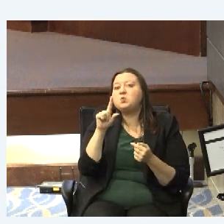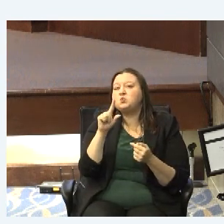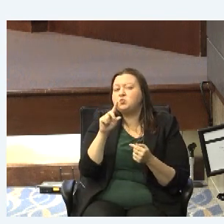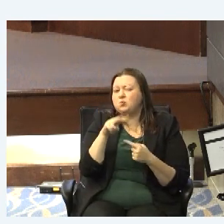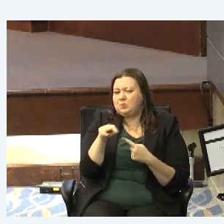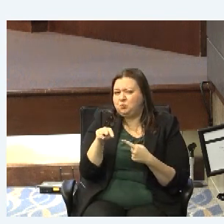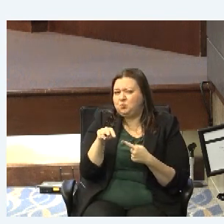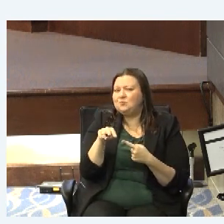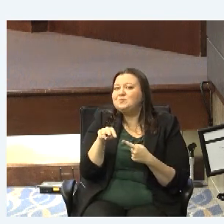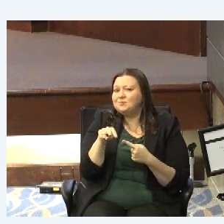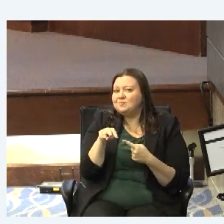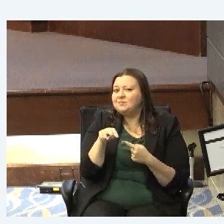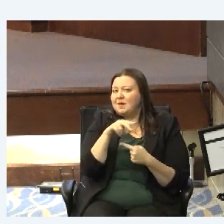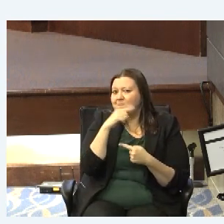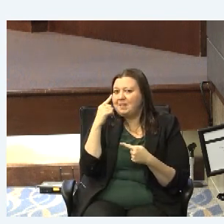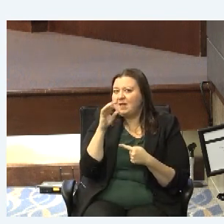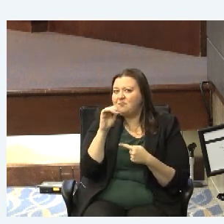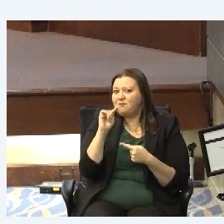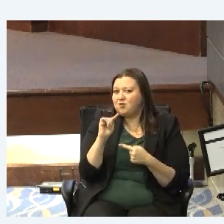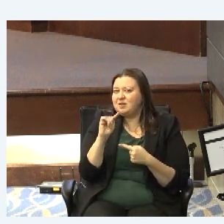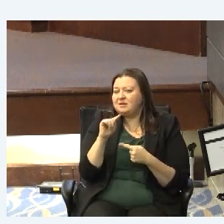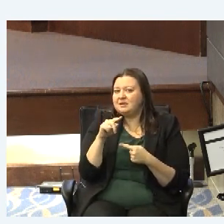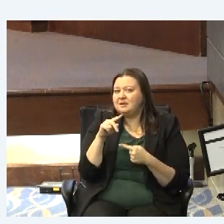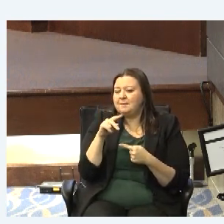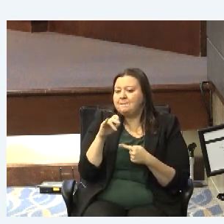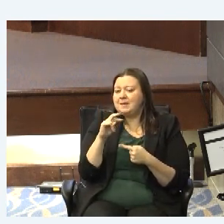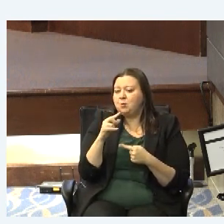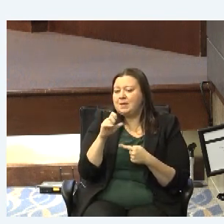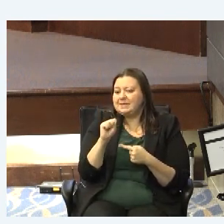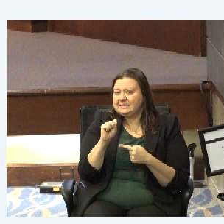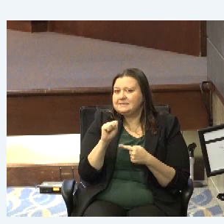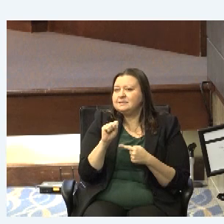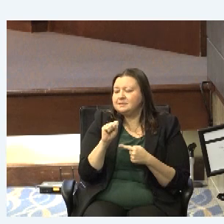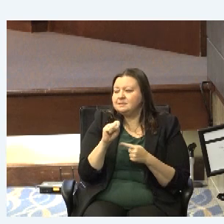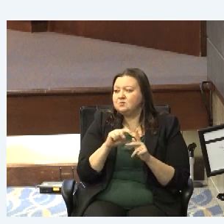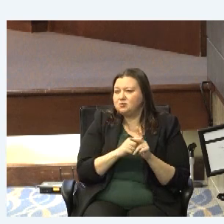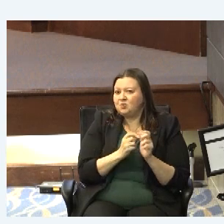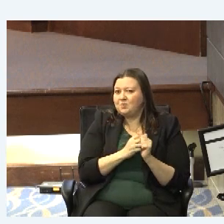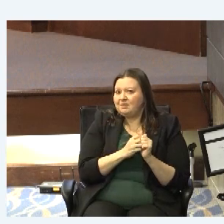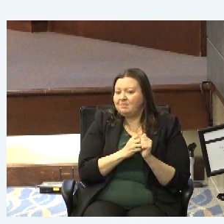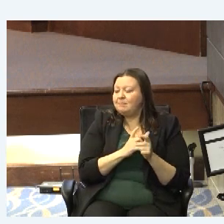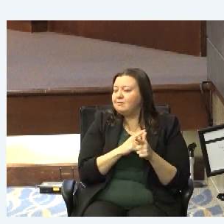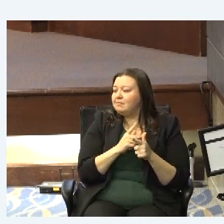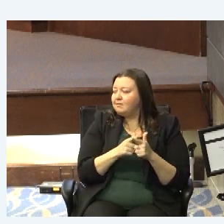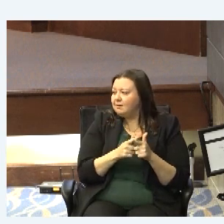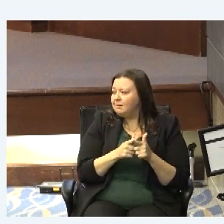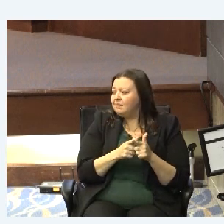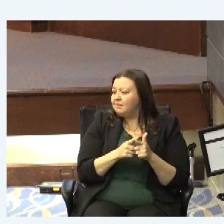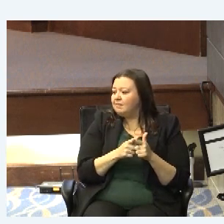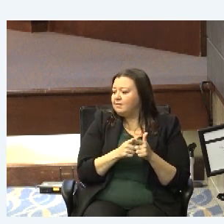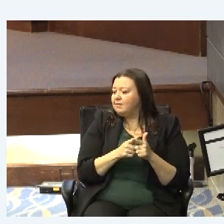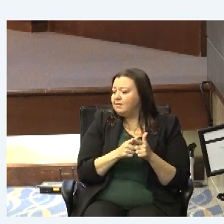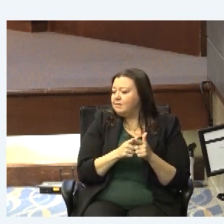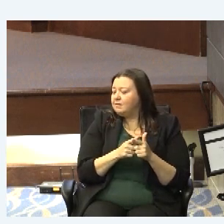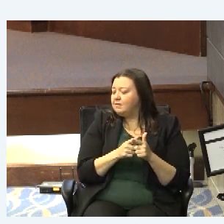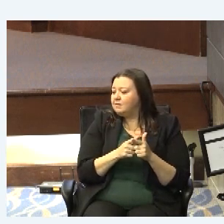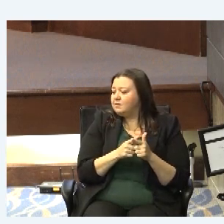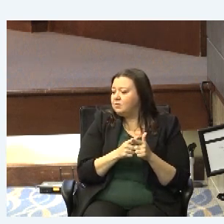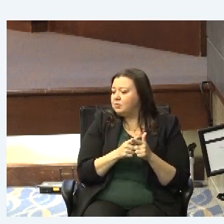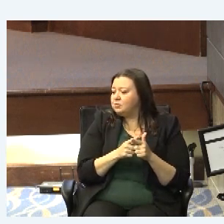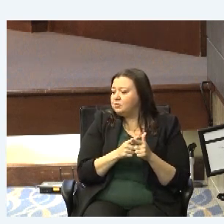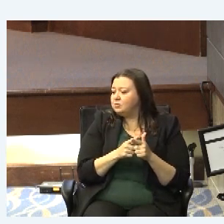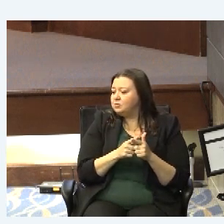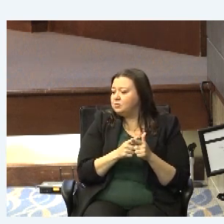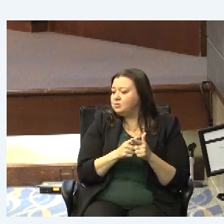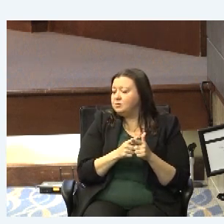22 black-footed penguins to start with. We are actually going to receive the